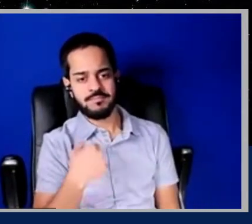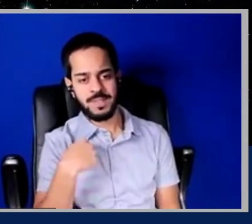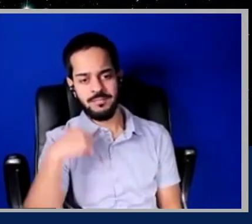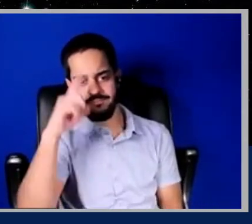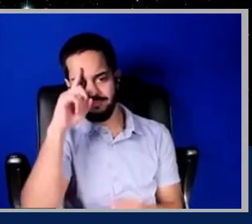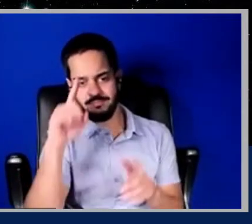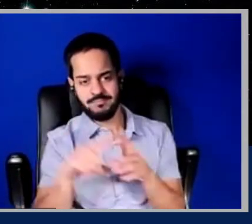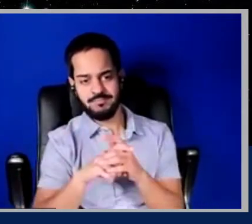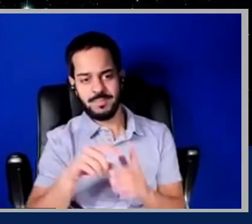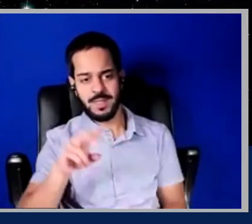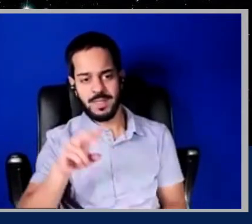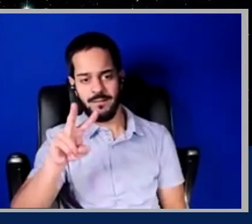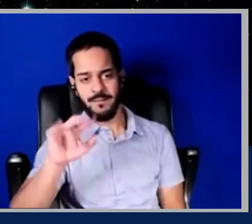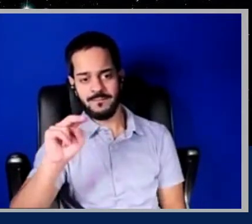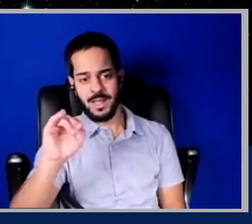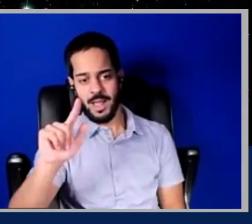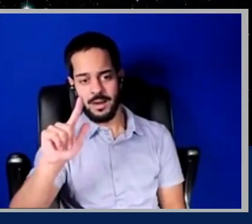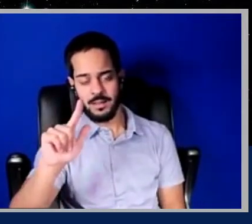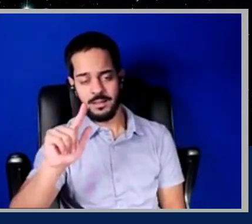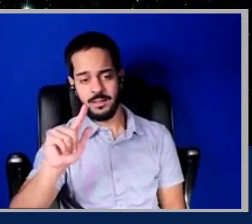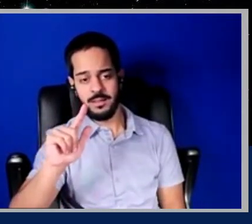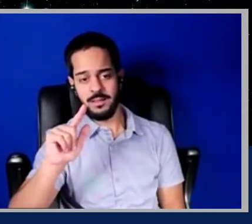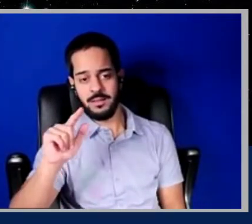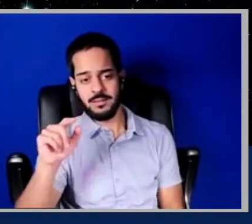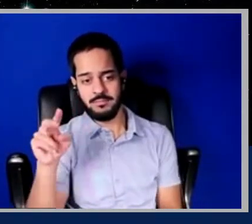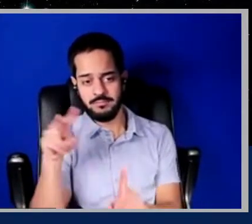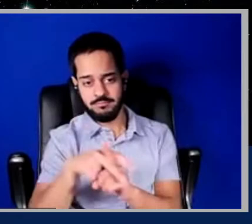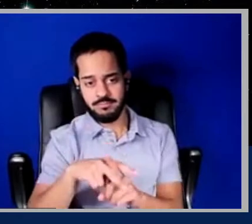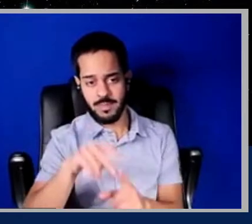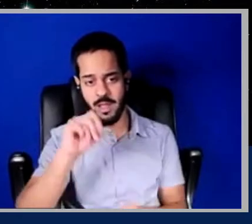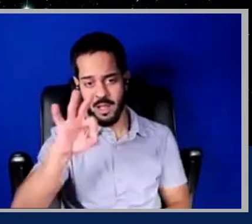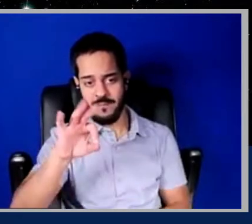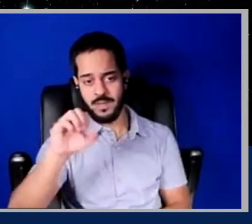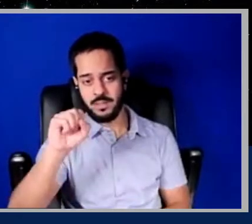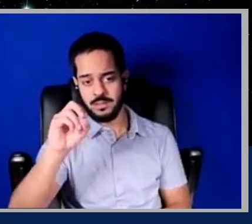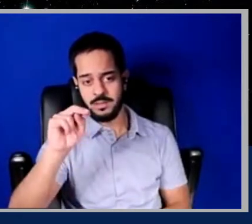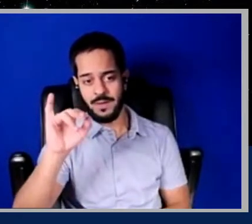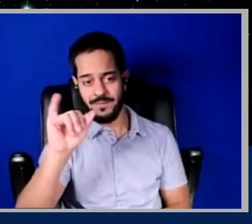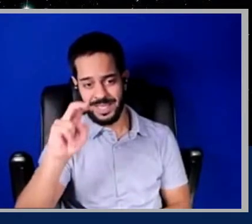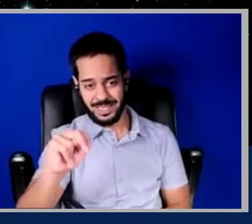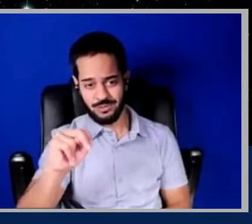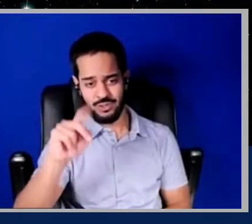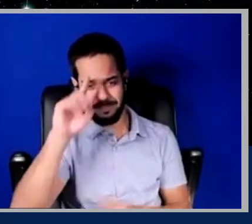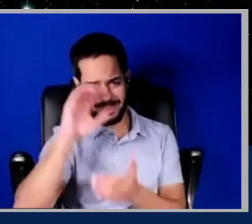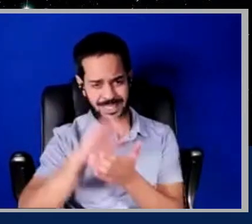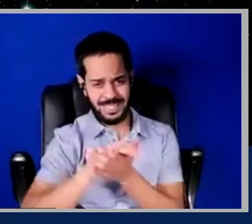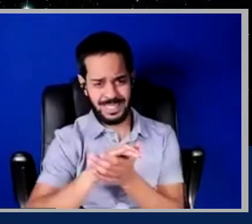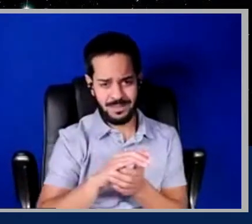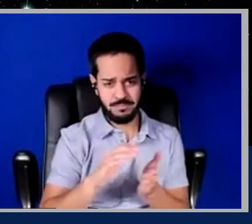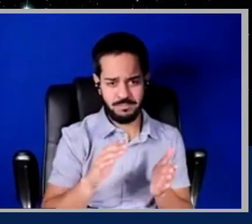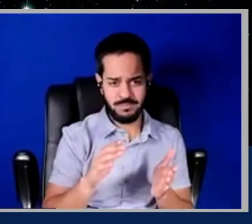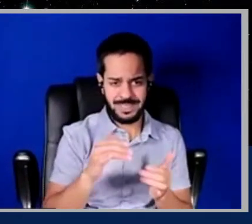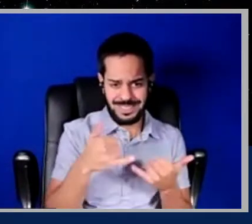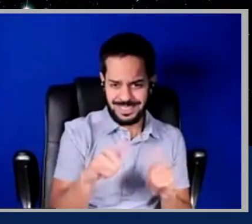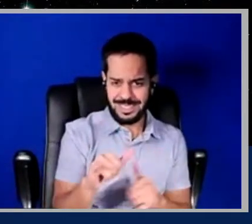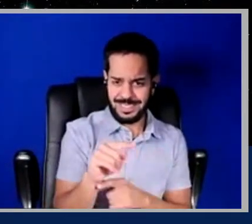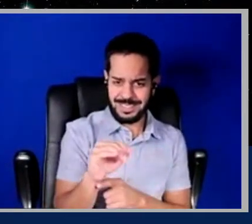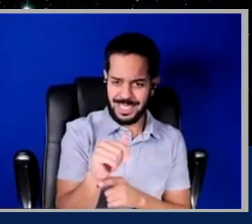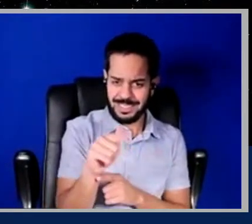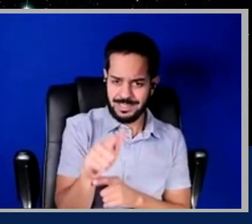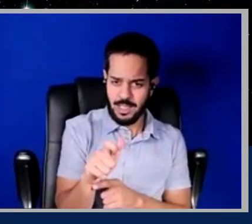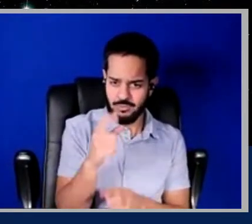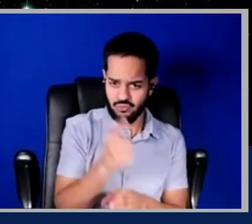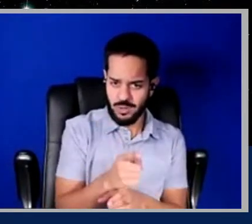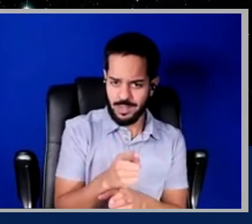vinyl version of a sonification is almost also like on a very small scale, a tactile universe, right?